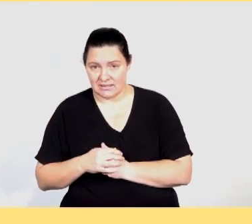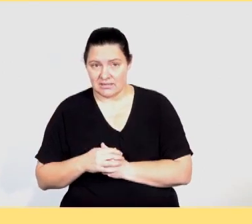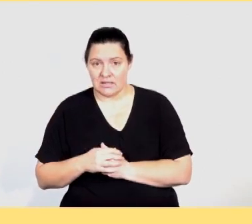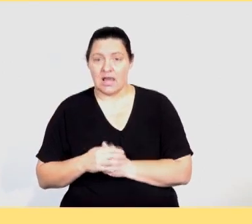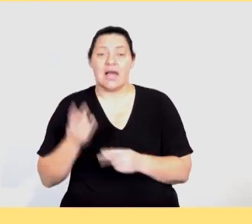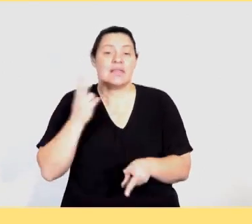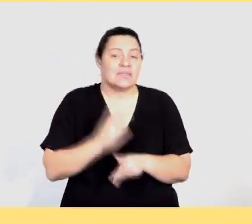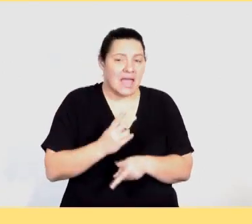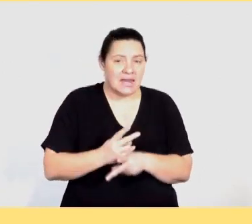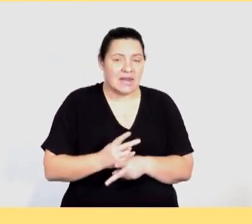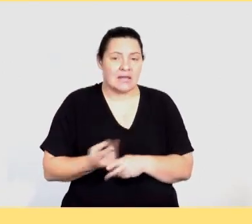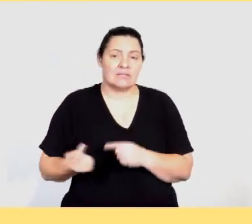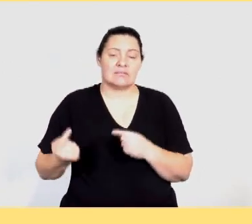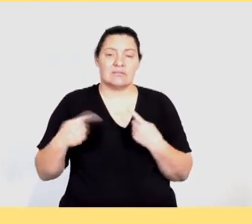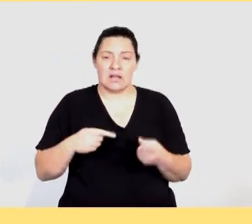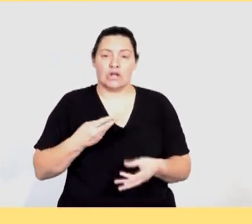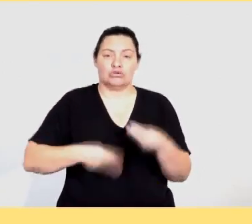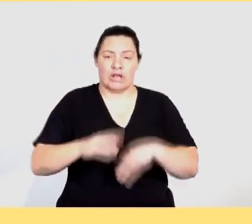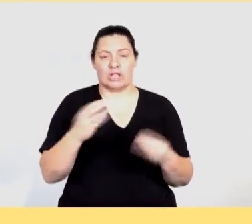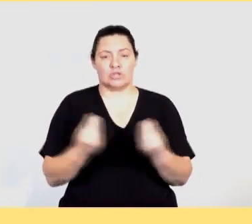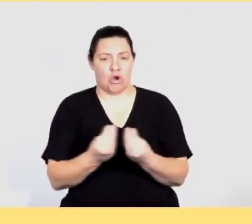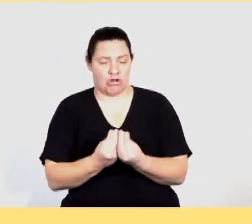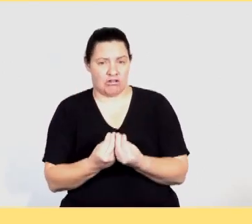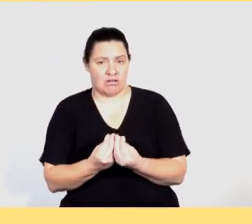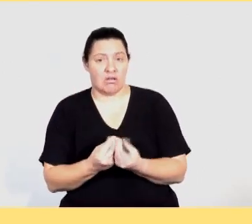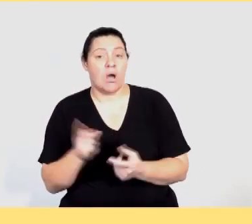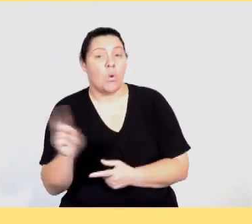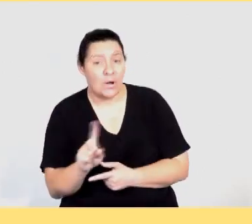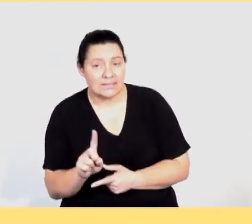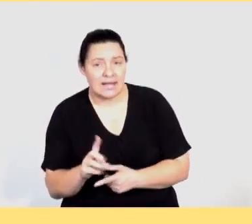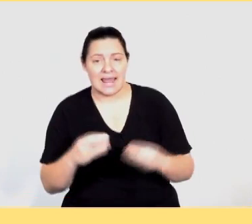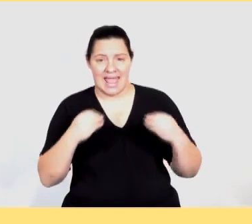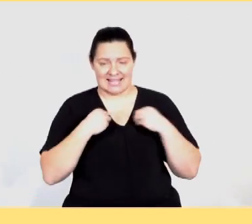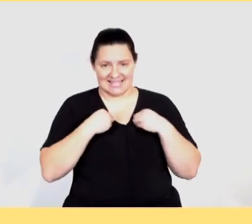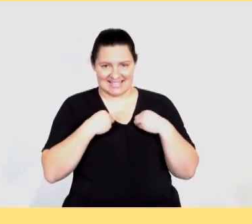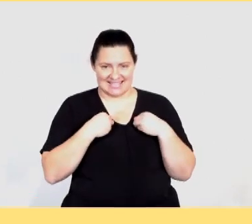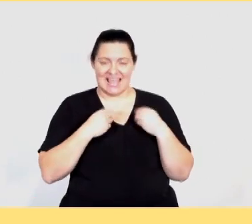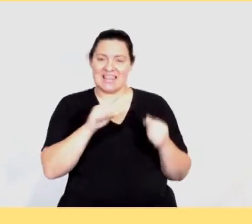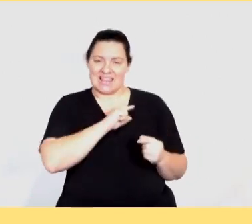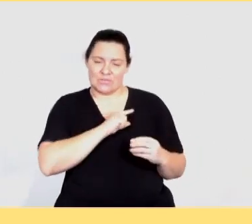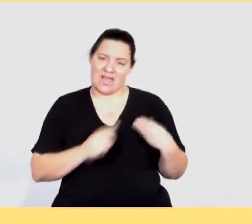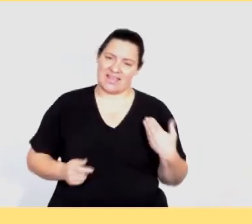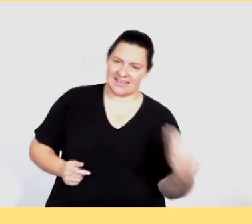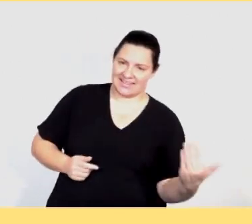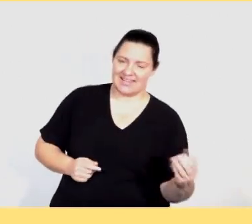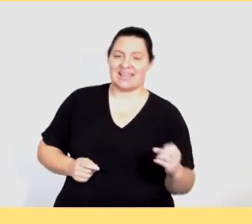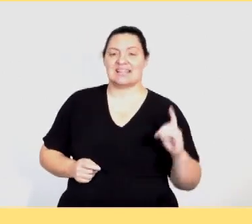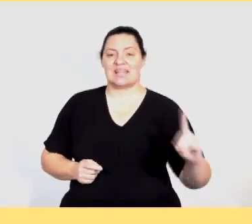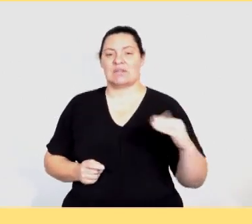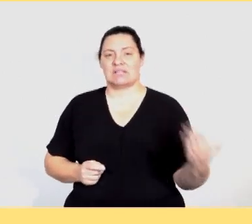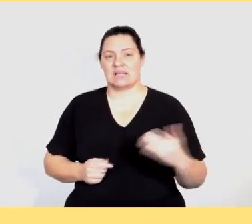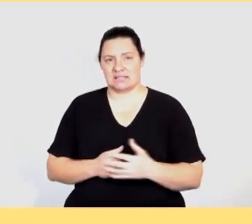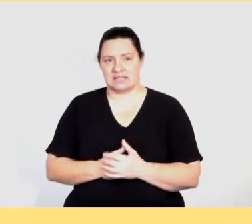liability. And then I'm going to come to my trading stock. Trading stock, remember, it is an asset, hence it's on the debit